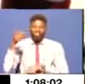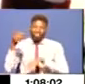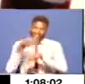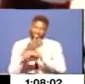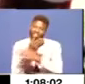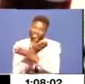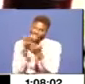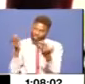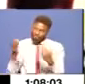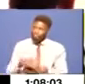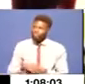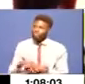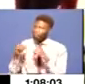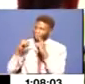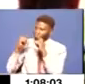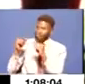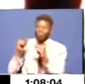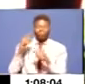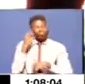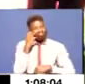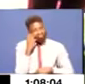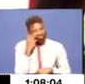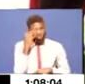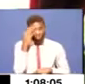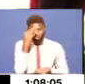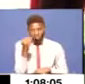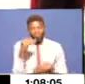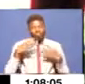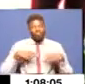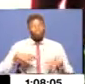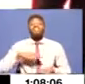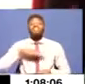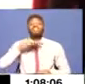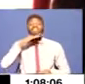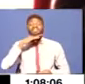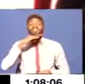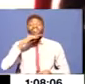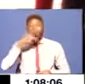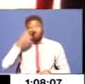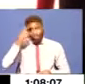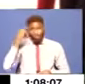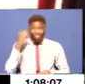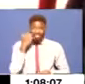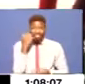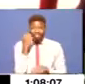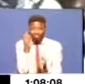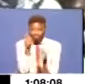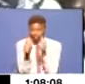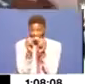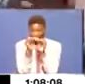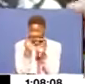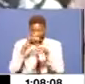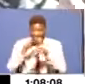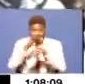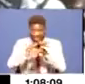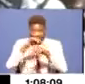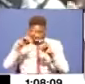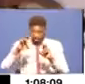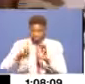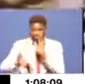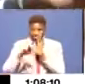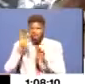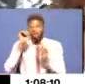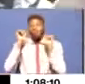it is sad that people are dying of diseases which if diagnosed early can be managed and treated. Tulikuwa